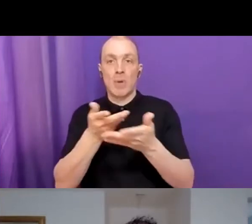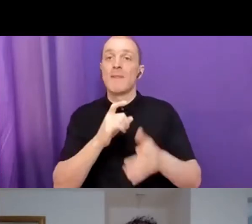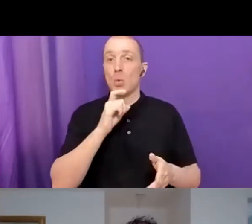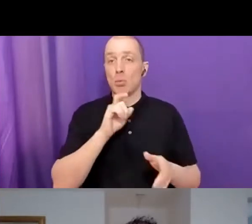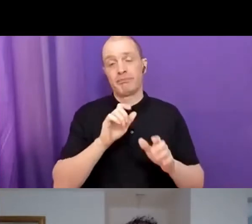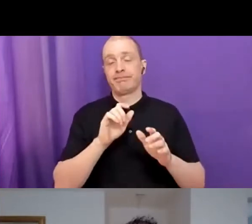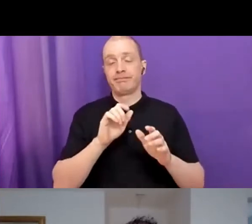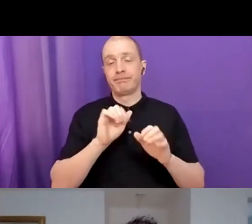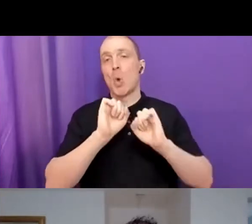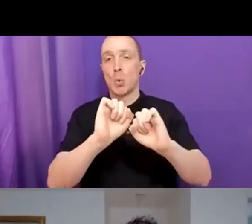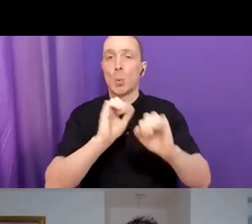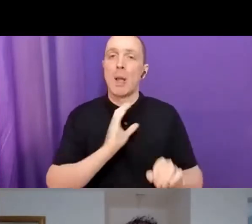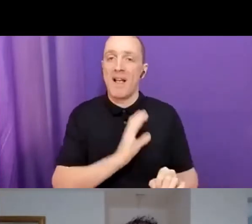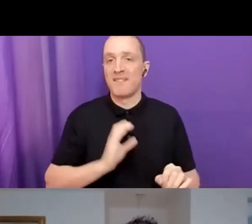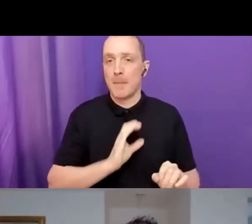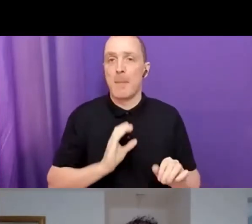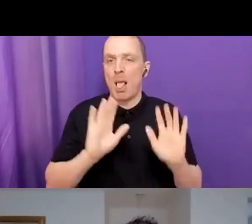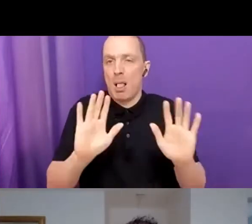comfortable.